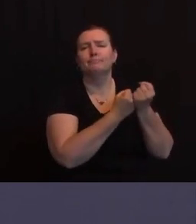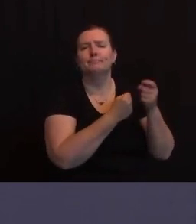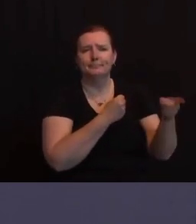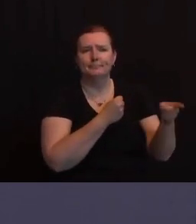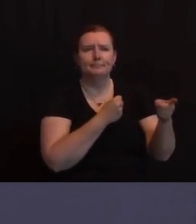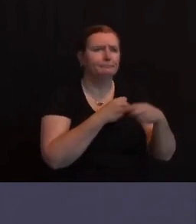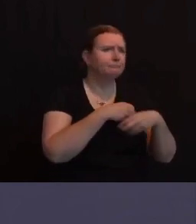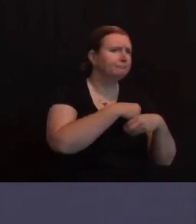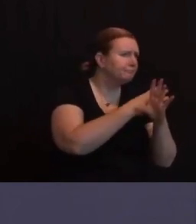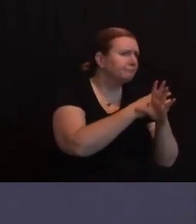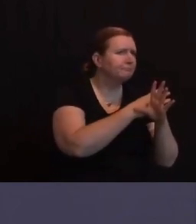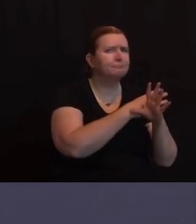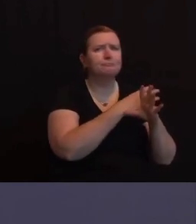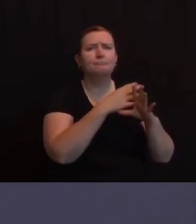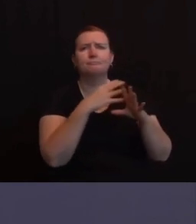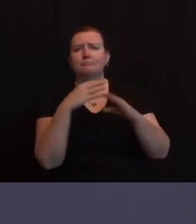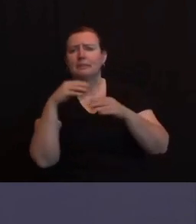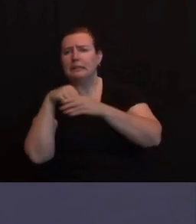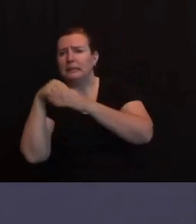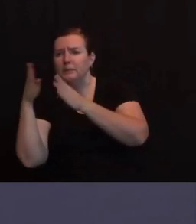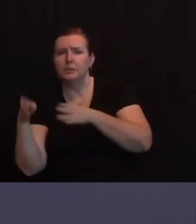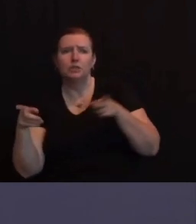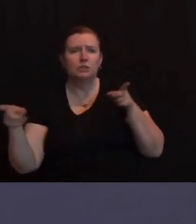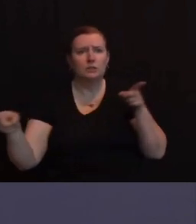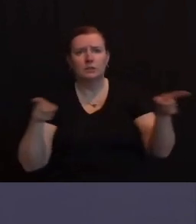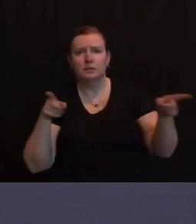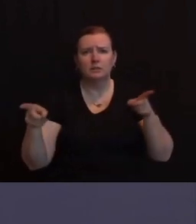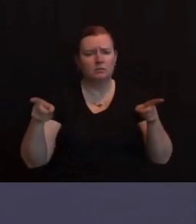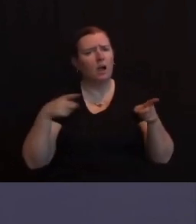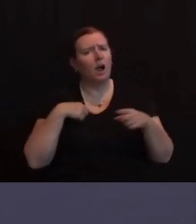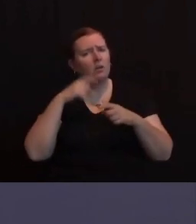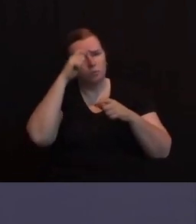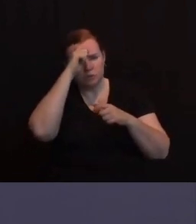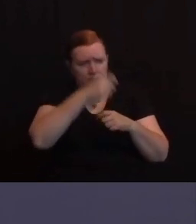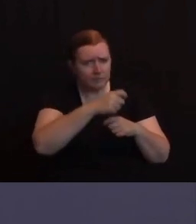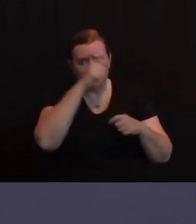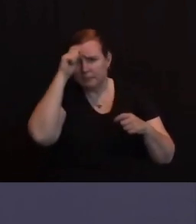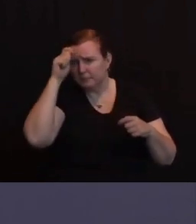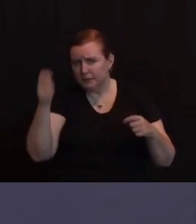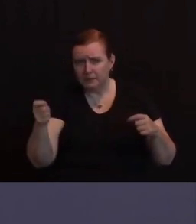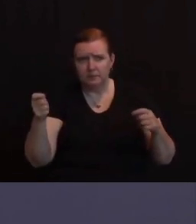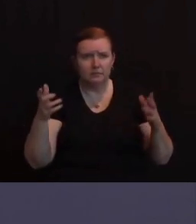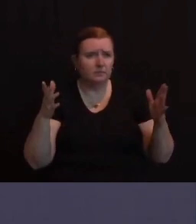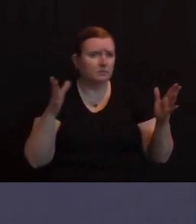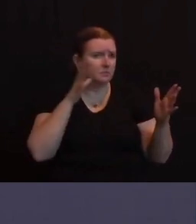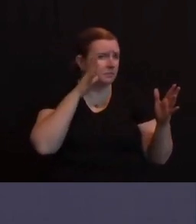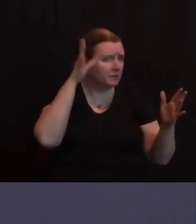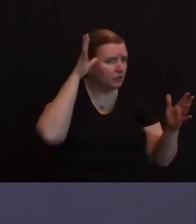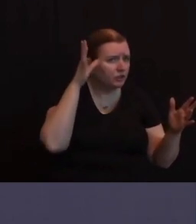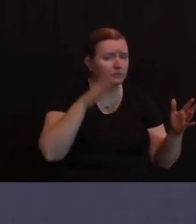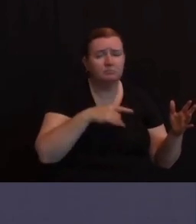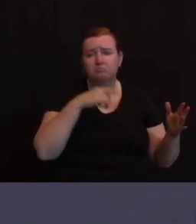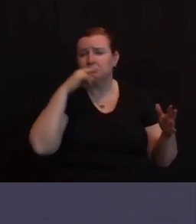and educators, and in some cases superintendents, in some cases kids,